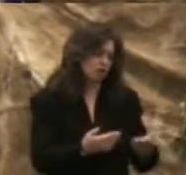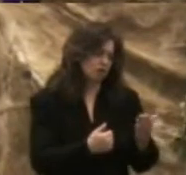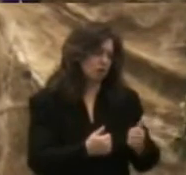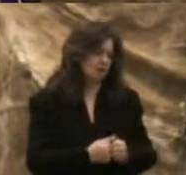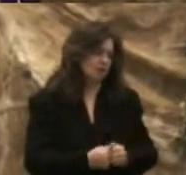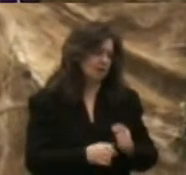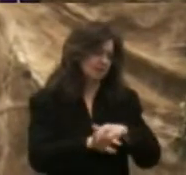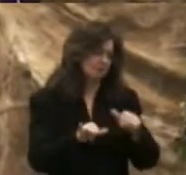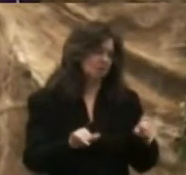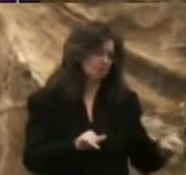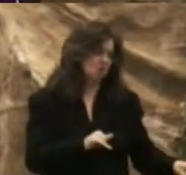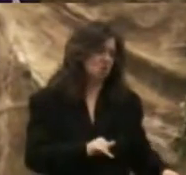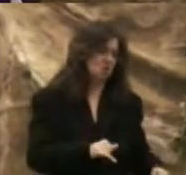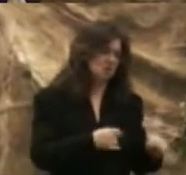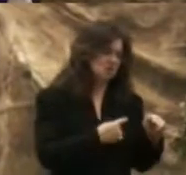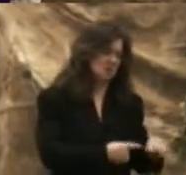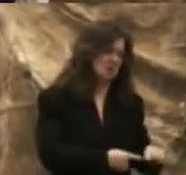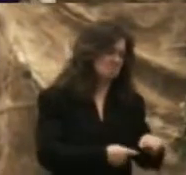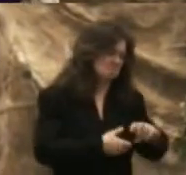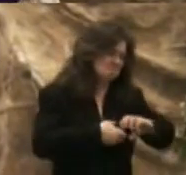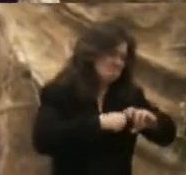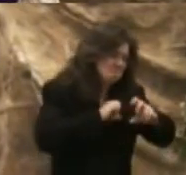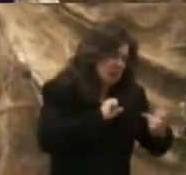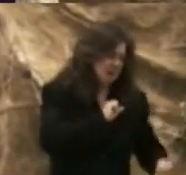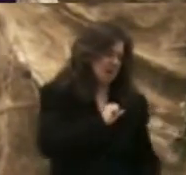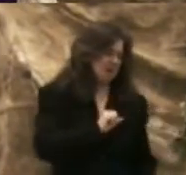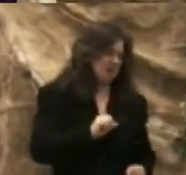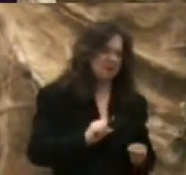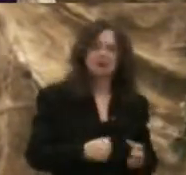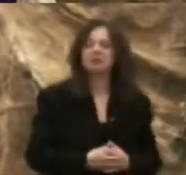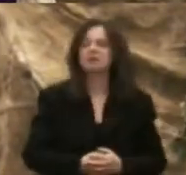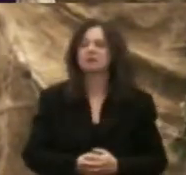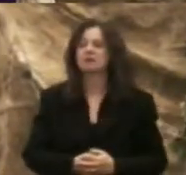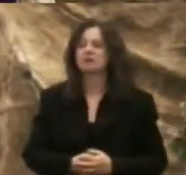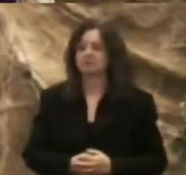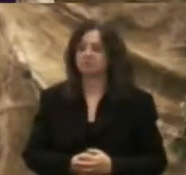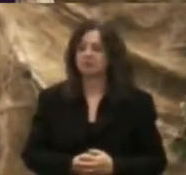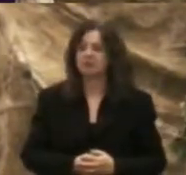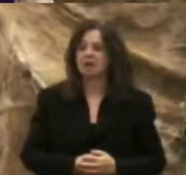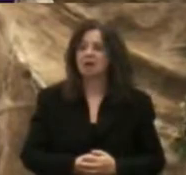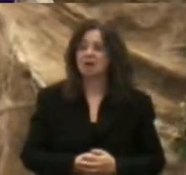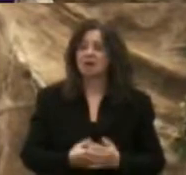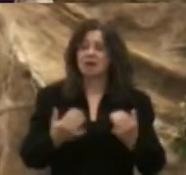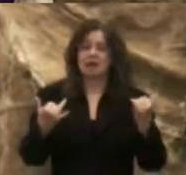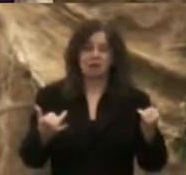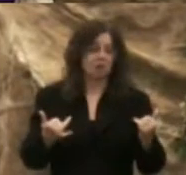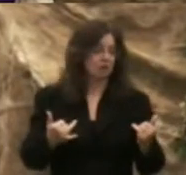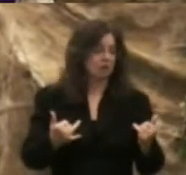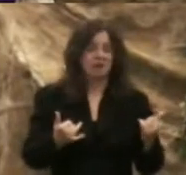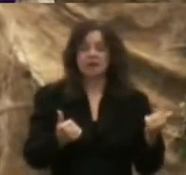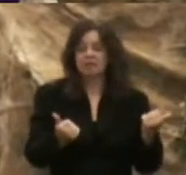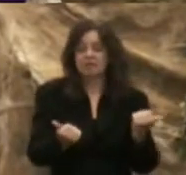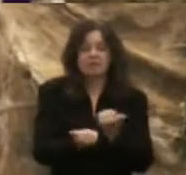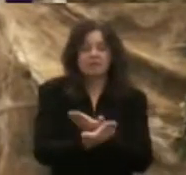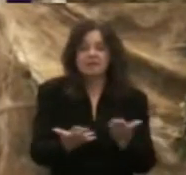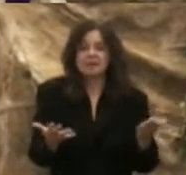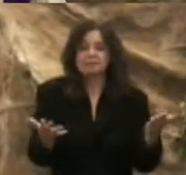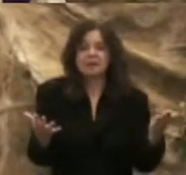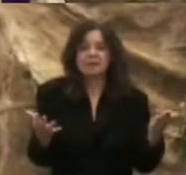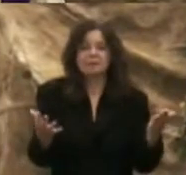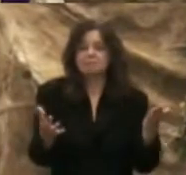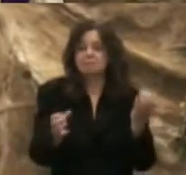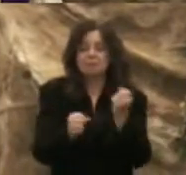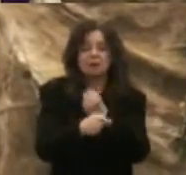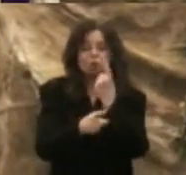Besides all this, between you and us a great chasm has been fixed, so that those